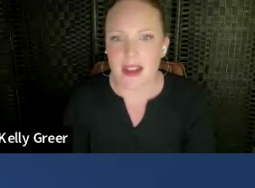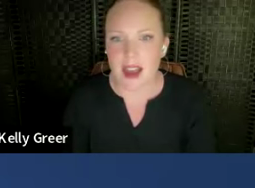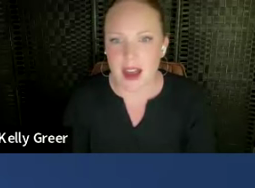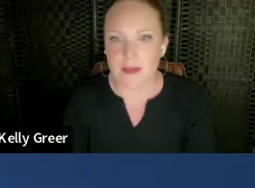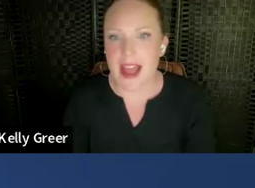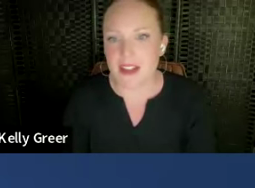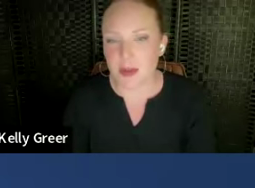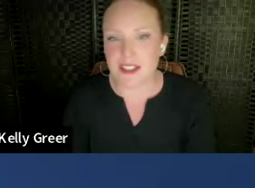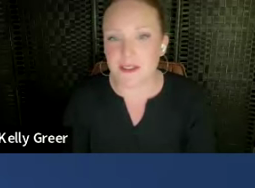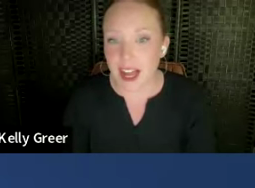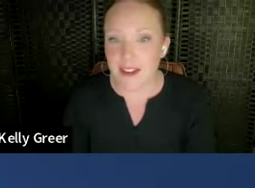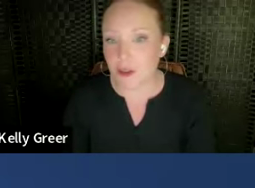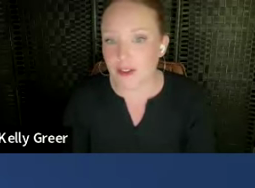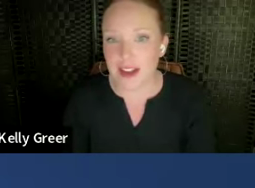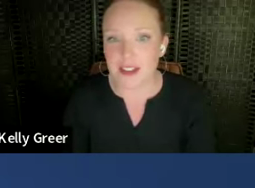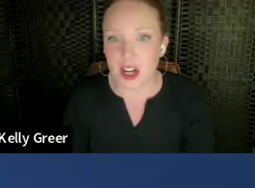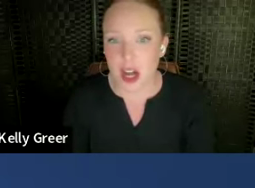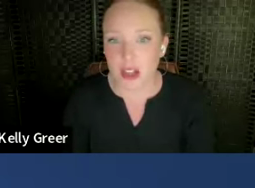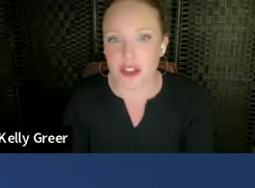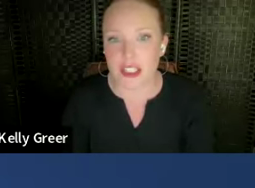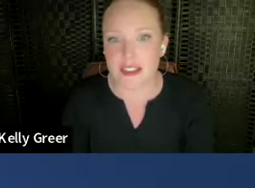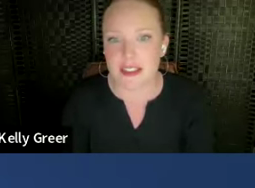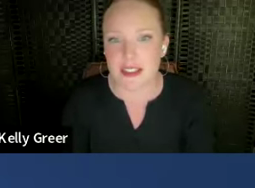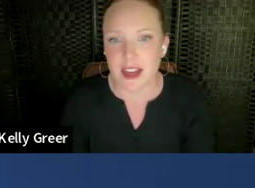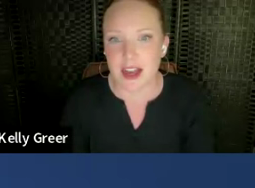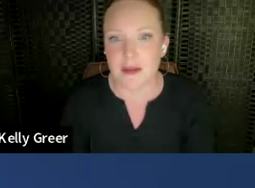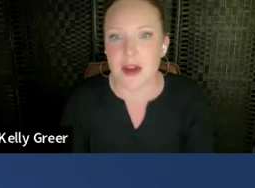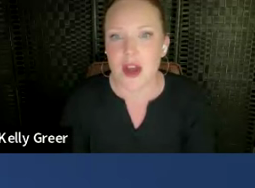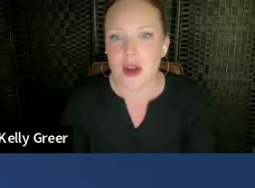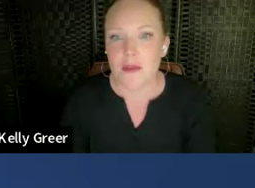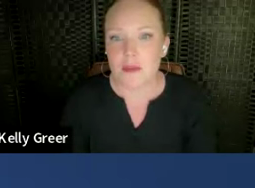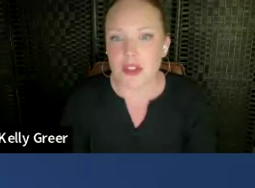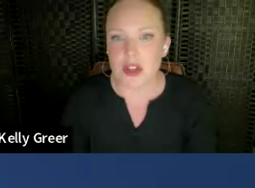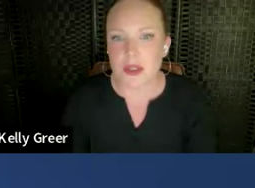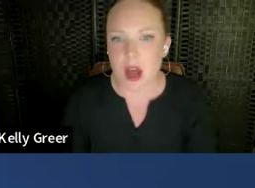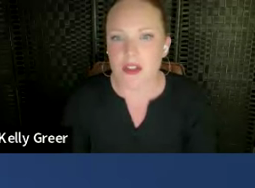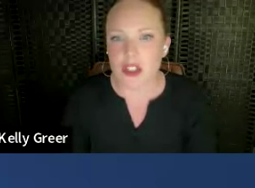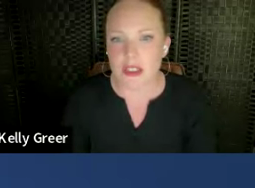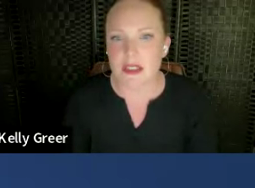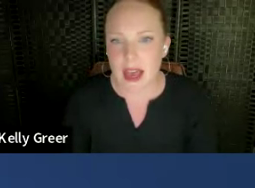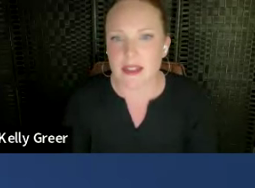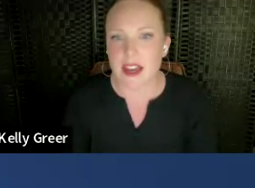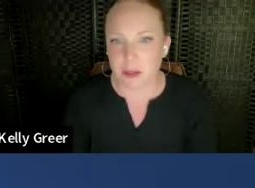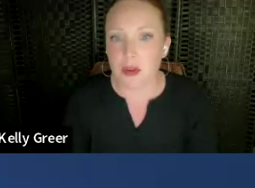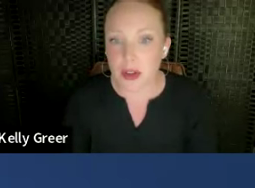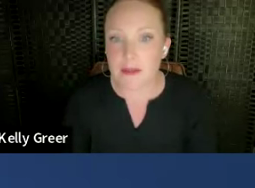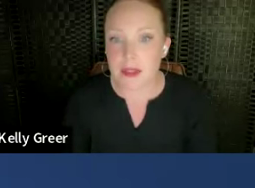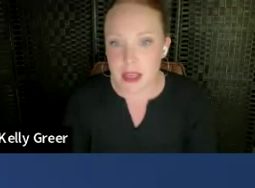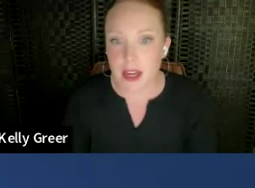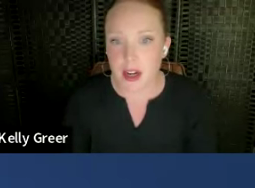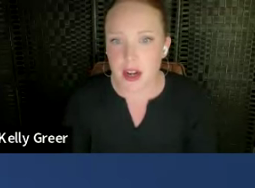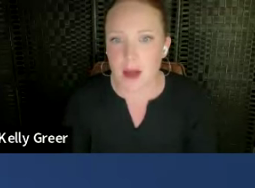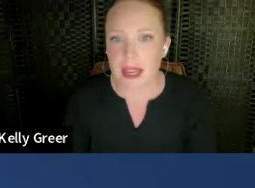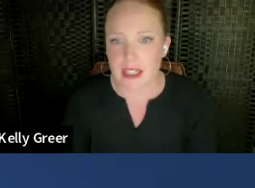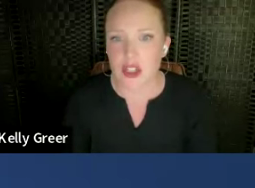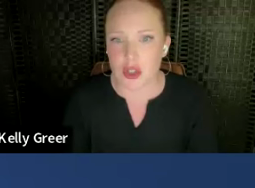And then I actually went to four or five different colleges. Most of those colleges had deaf